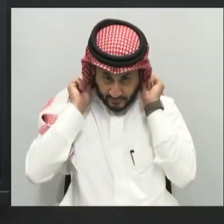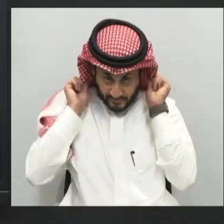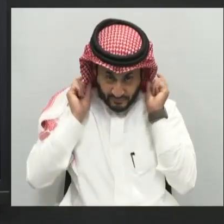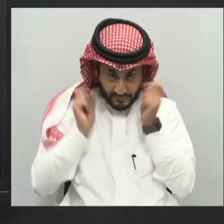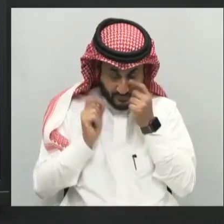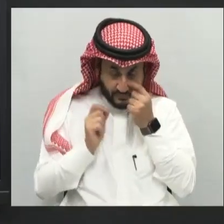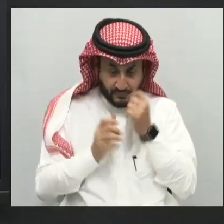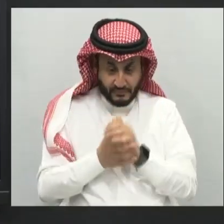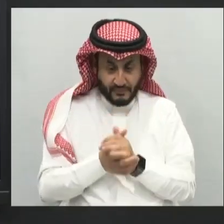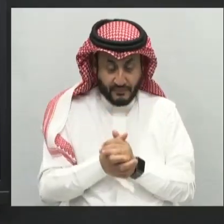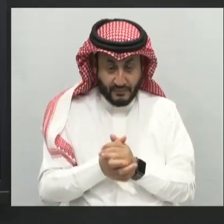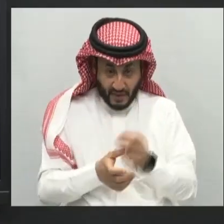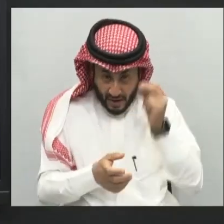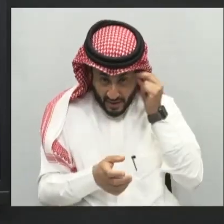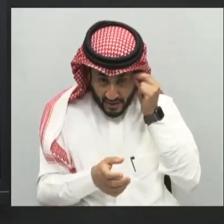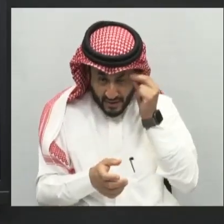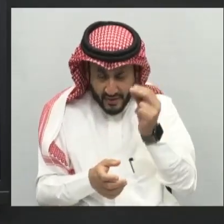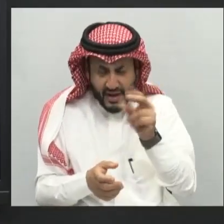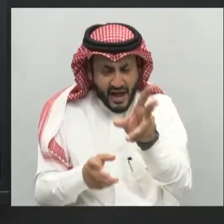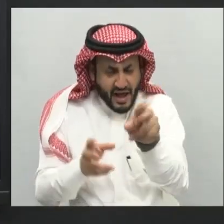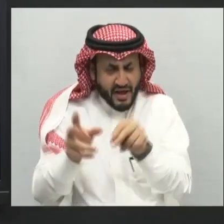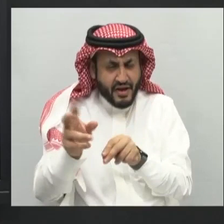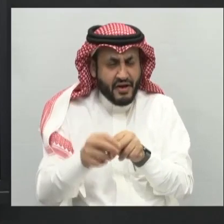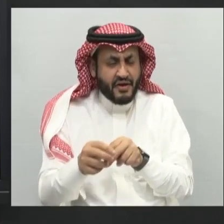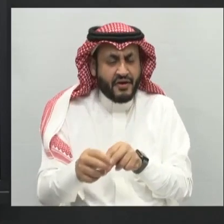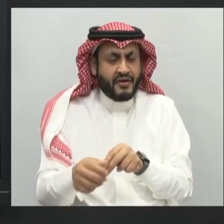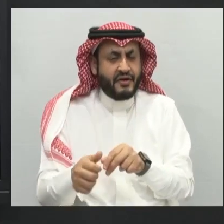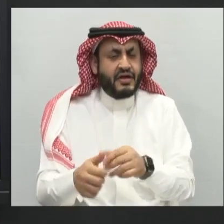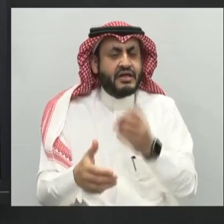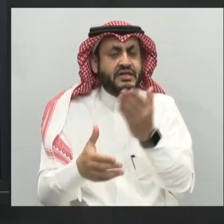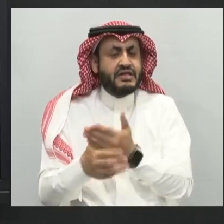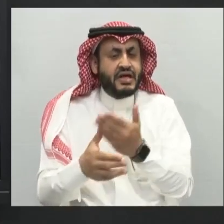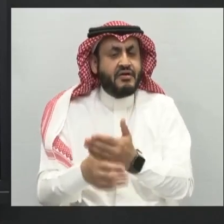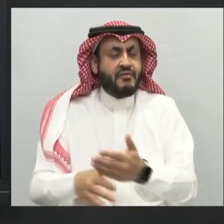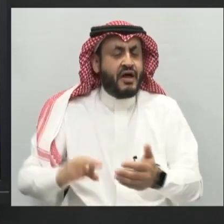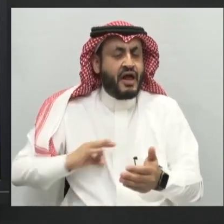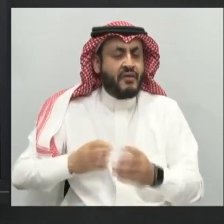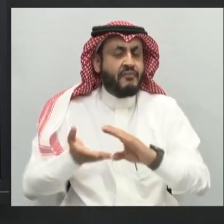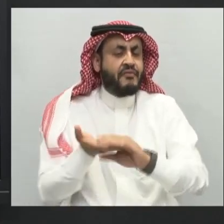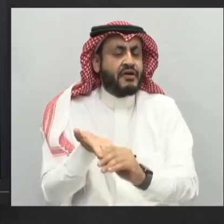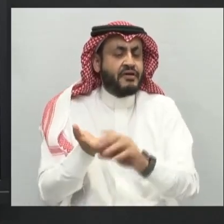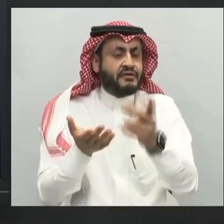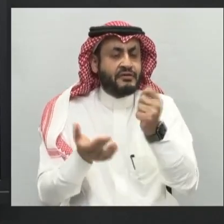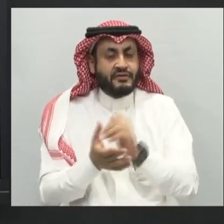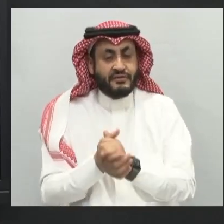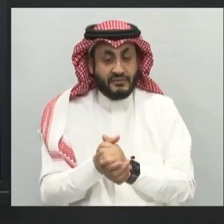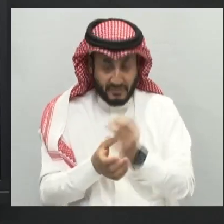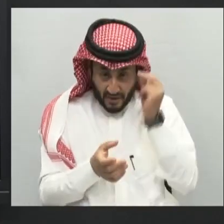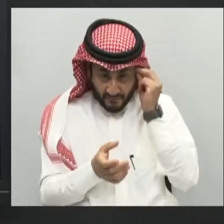Okay. So, were you able to pick up what Aya likes to do on Wednesday? Or why she likes